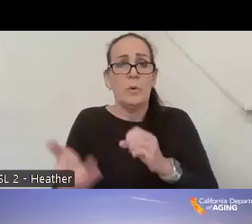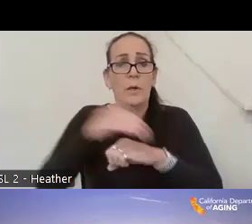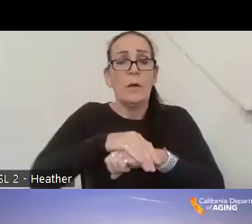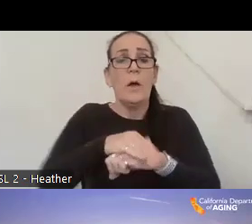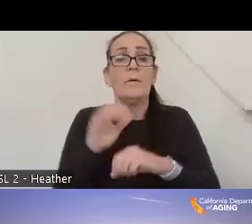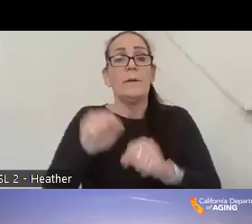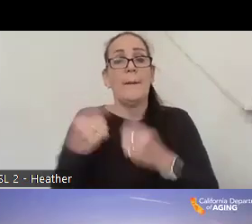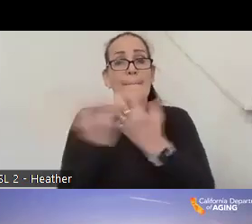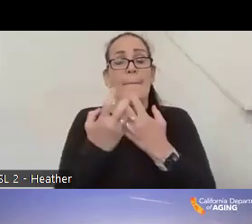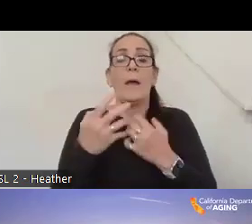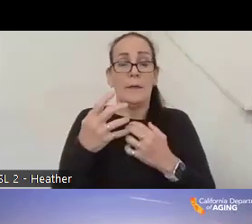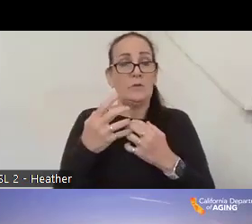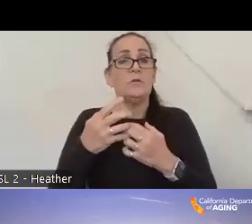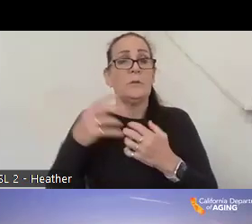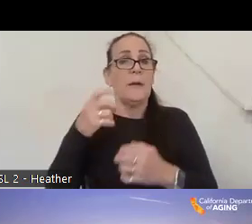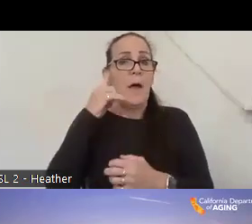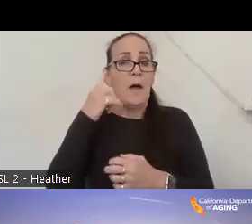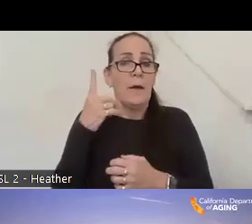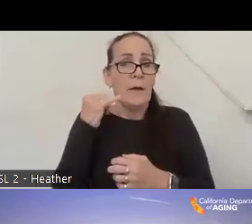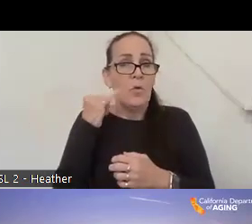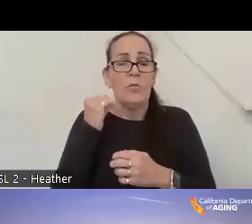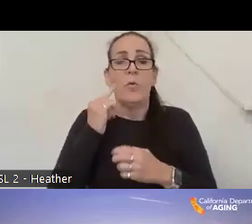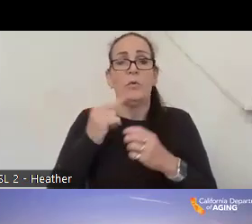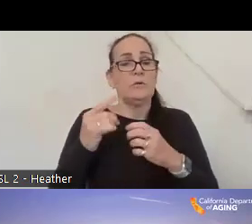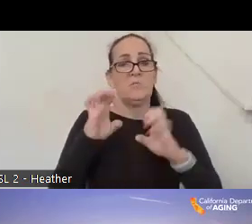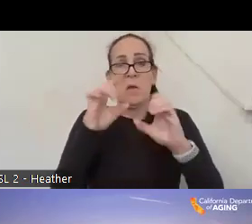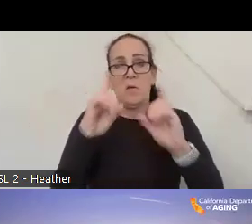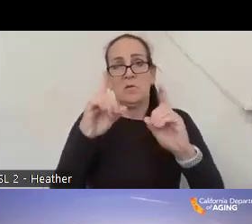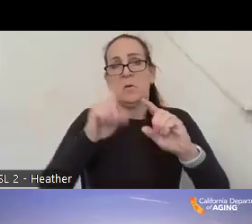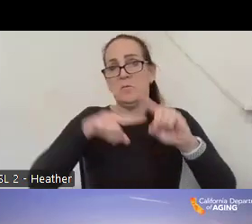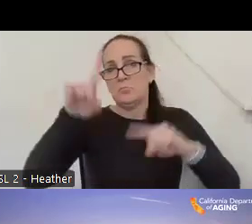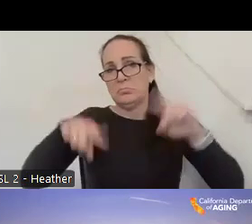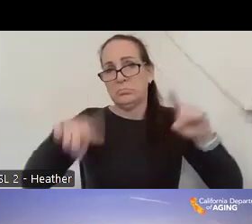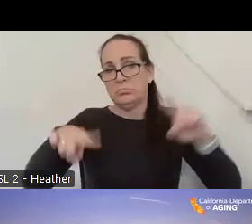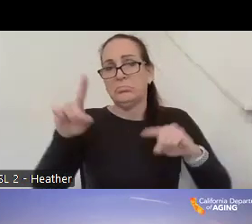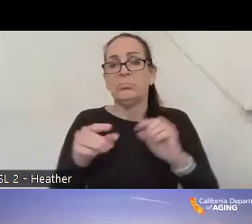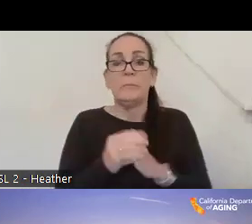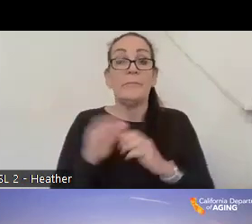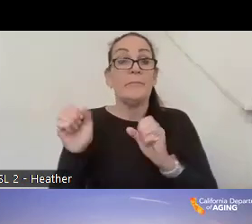of California's diverse caregivers. Next slide.